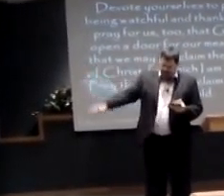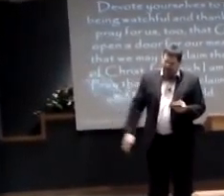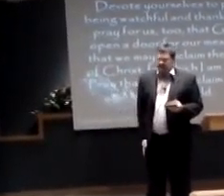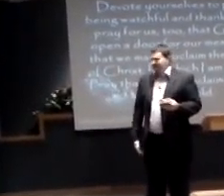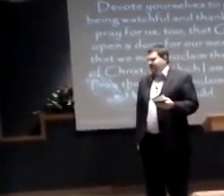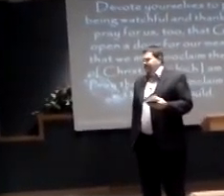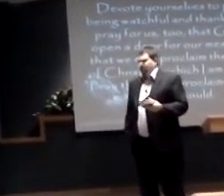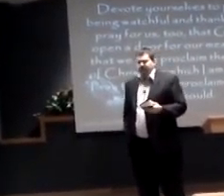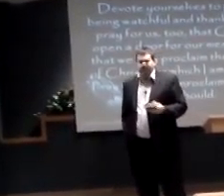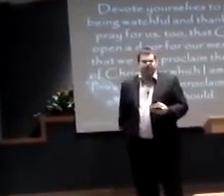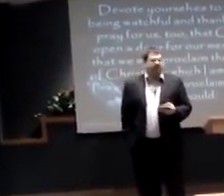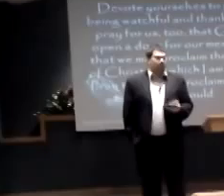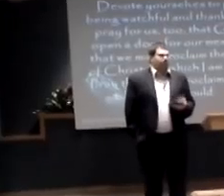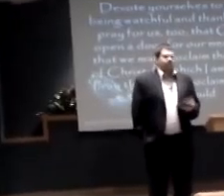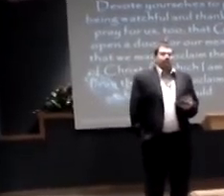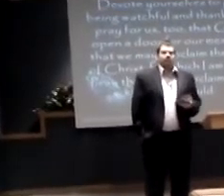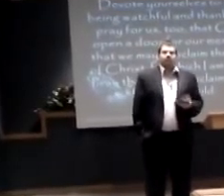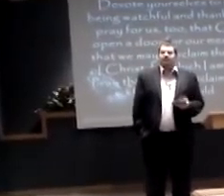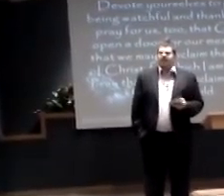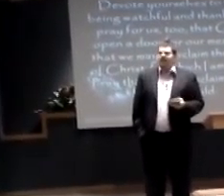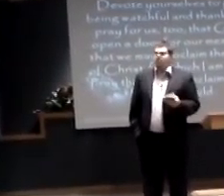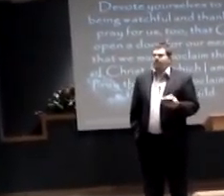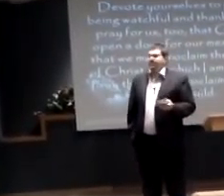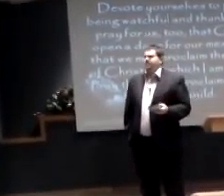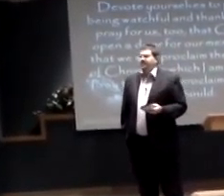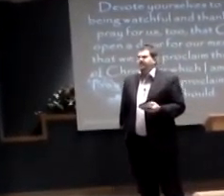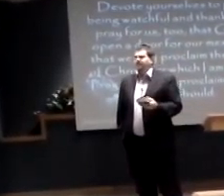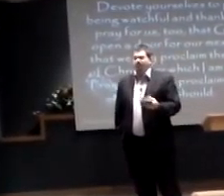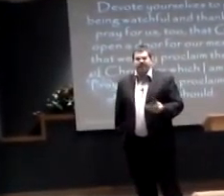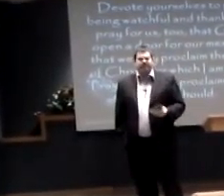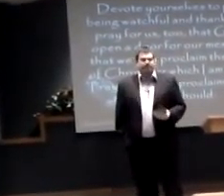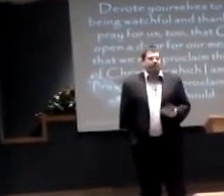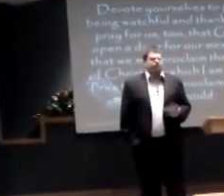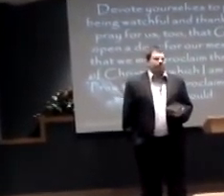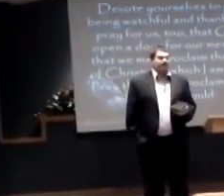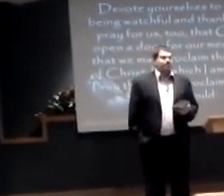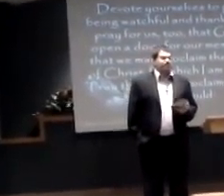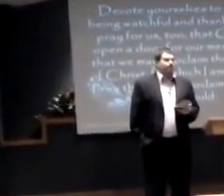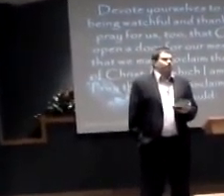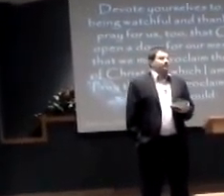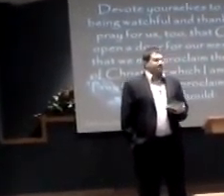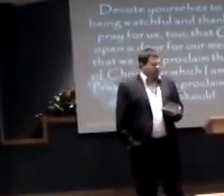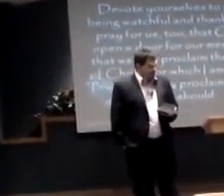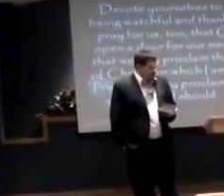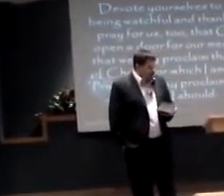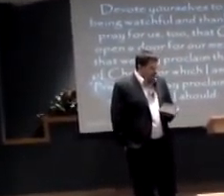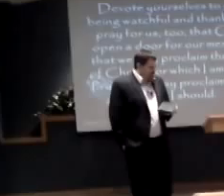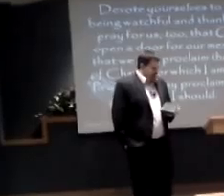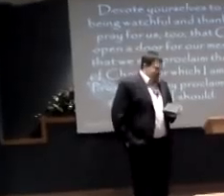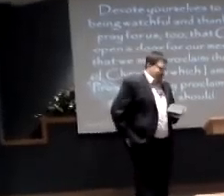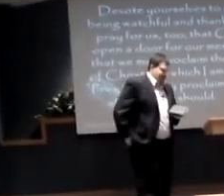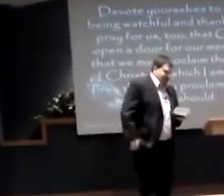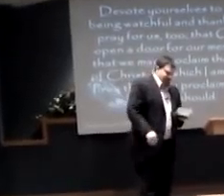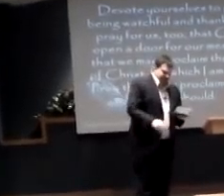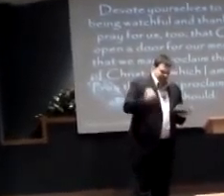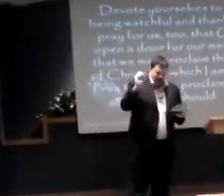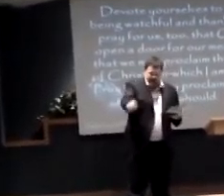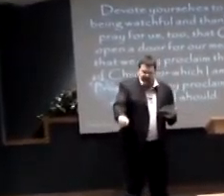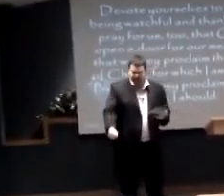this was, I guess I had to be 23, 24 years old. I was preaching at Barton Avenue Church of Christ in New Orleans.